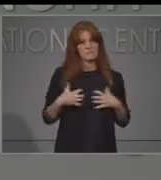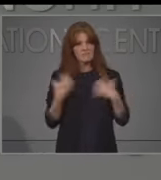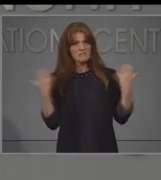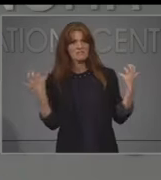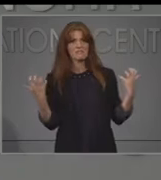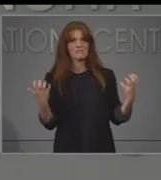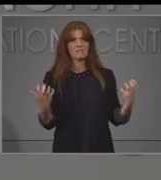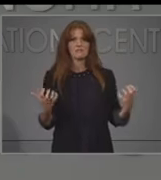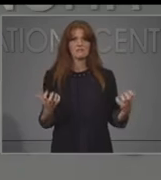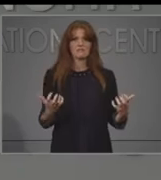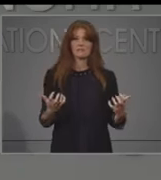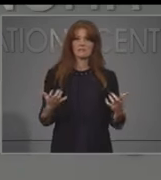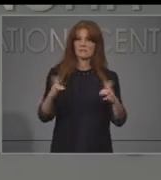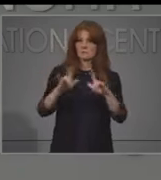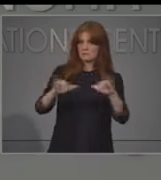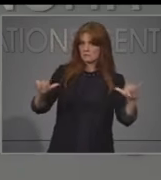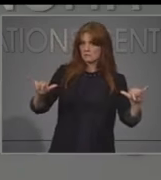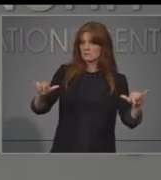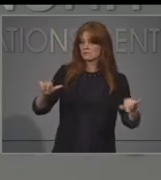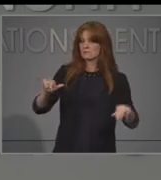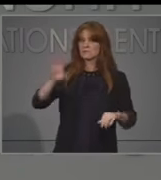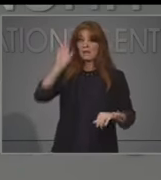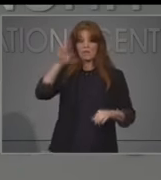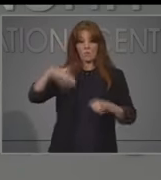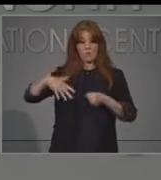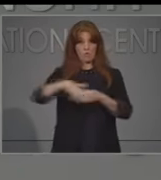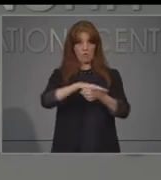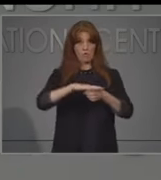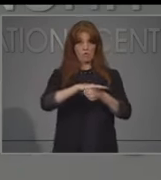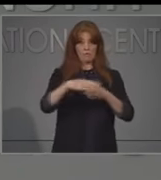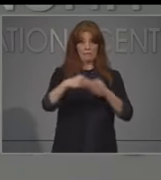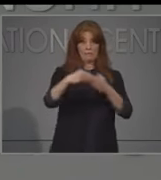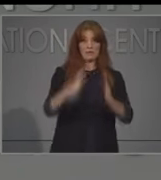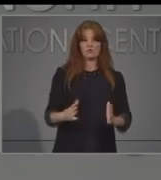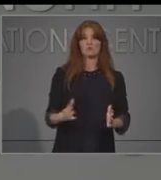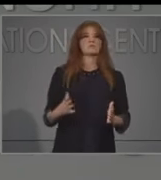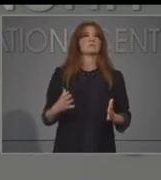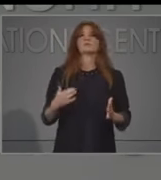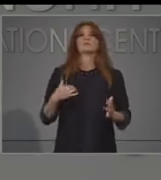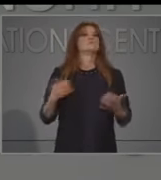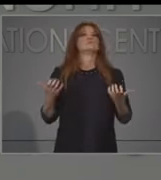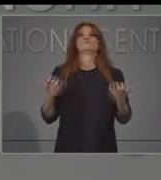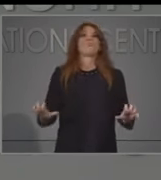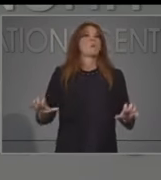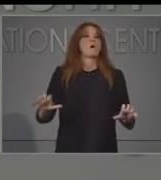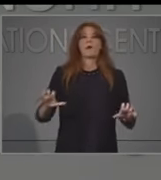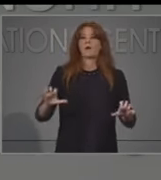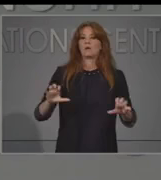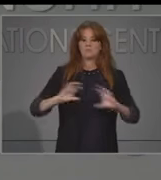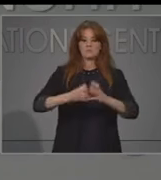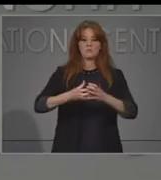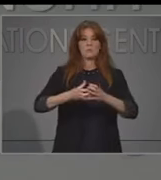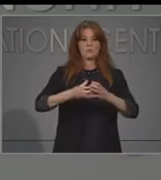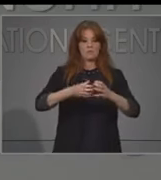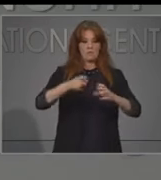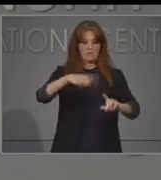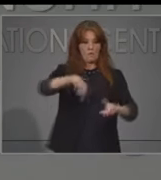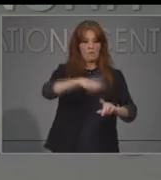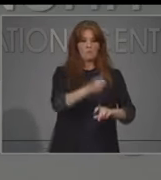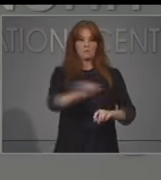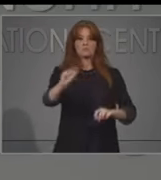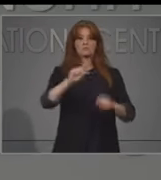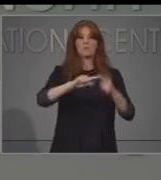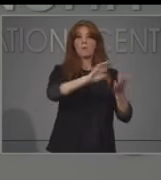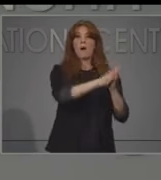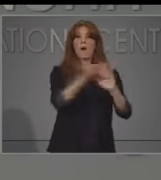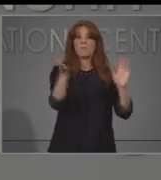same time, I know our local officials do not want these protests to get violent. And